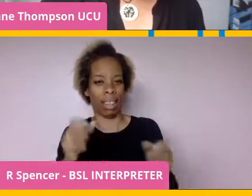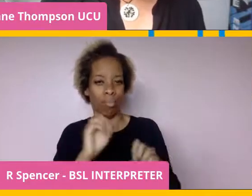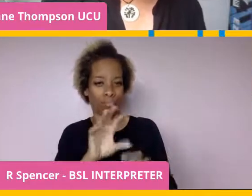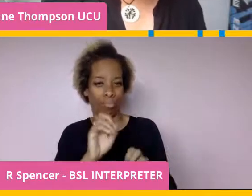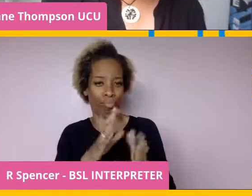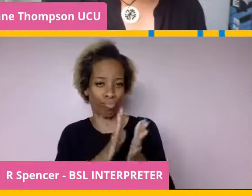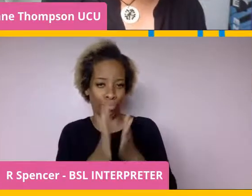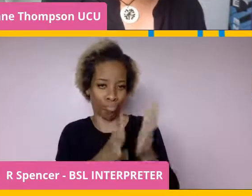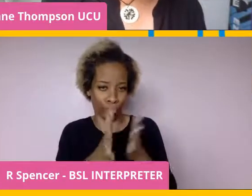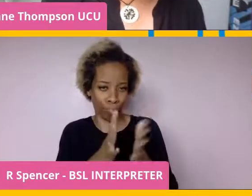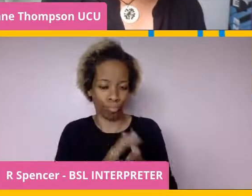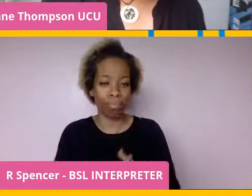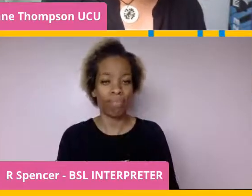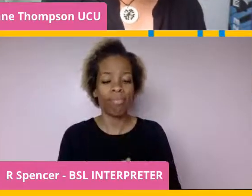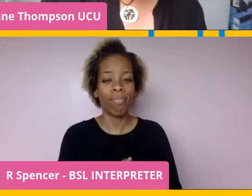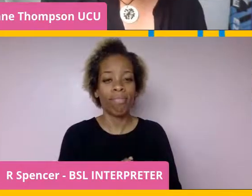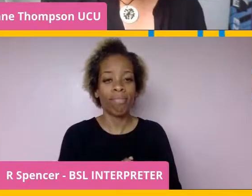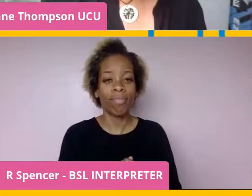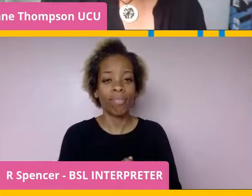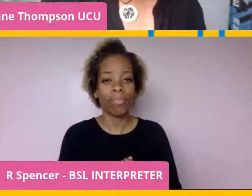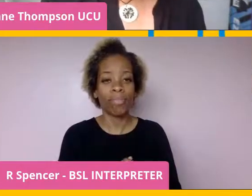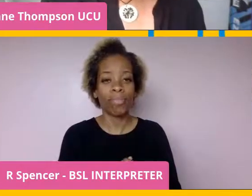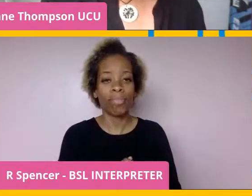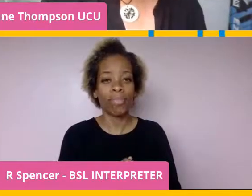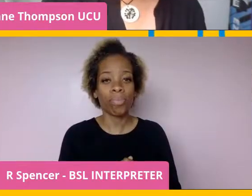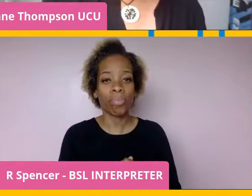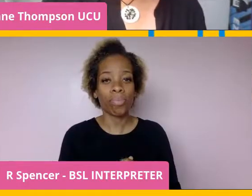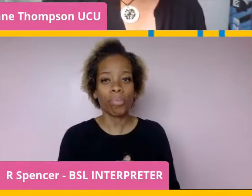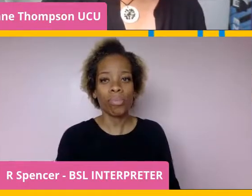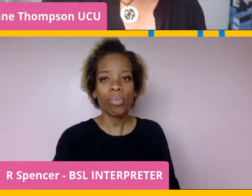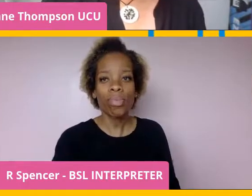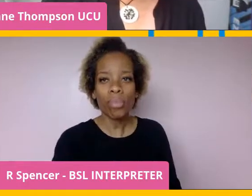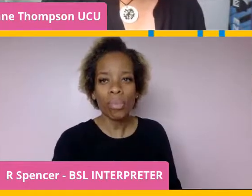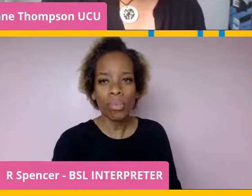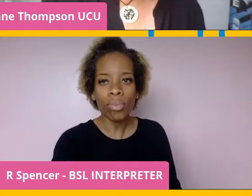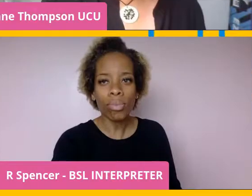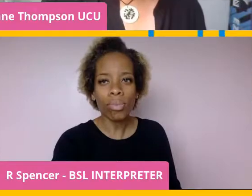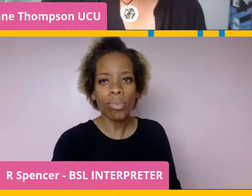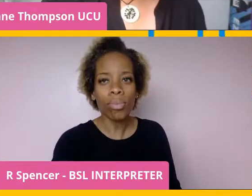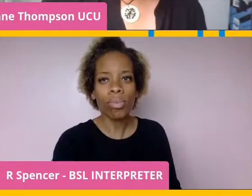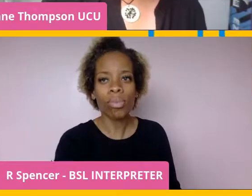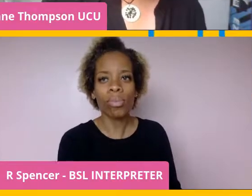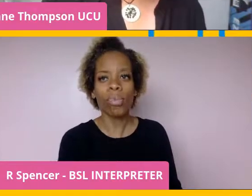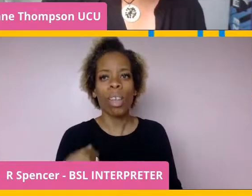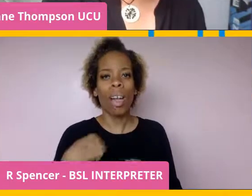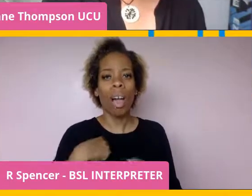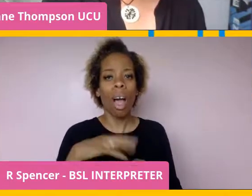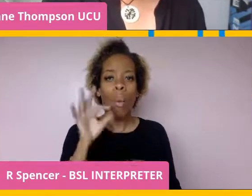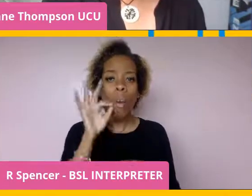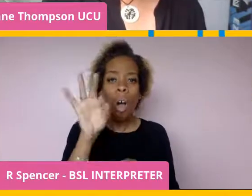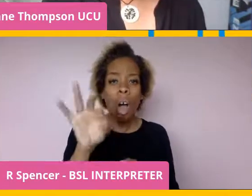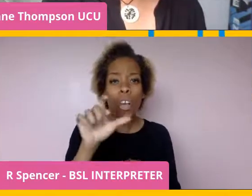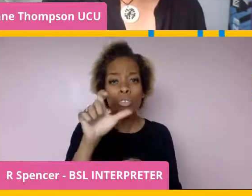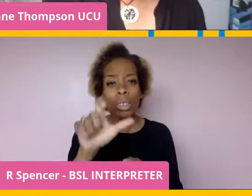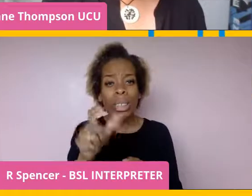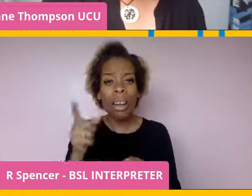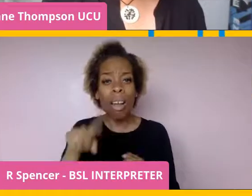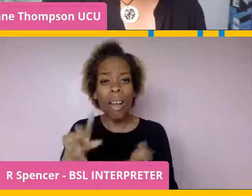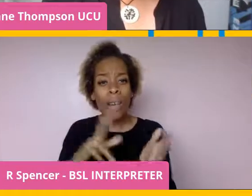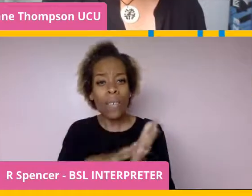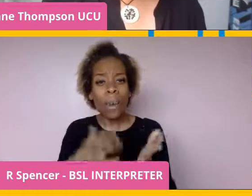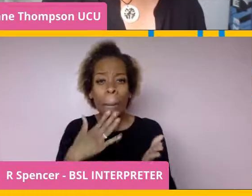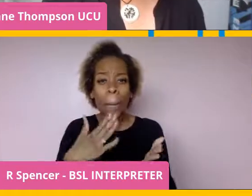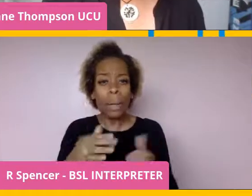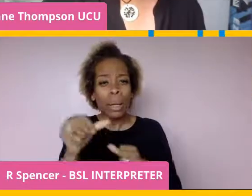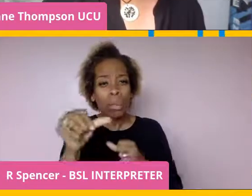ado, I will kick off. That's the introduction done. And I'll pass over to Christina and Vicky to just give us a brief outline of some of the things